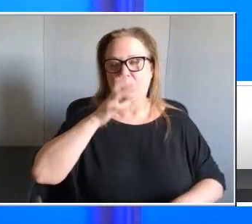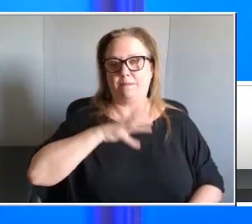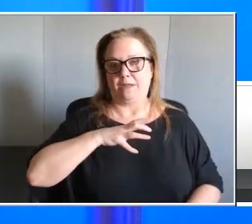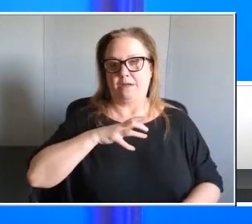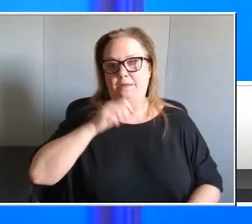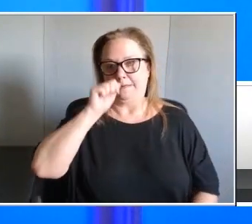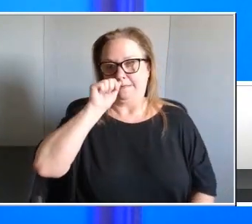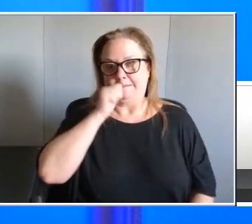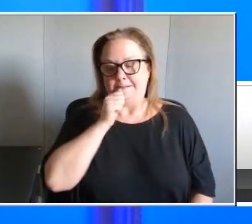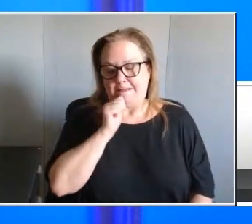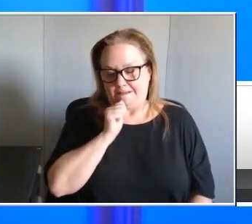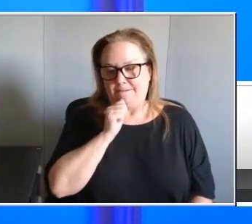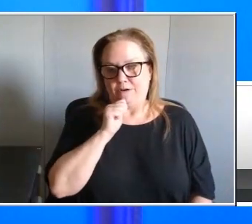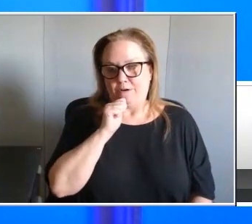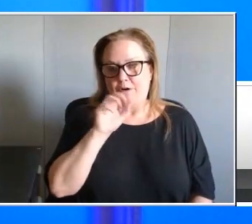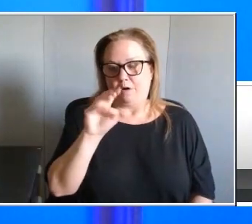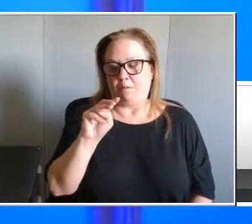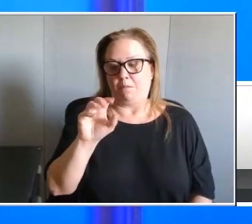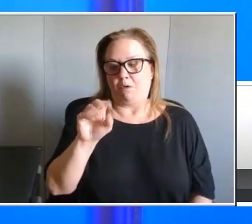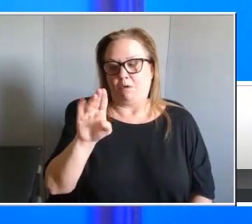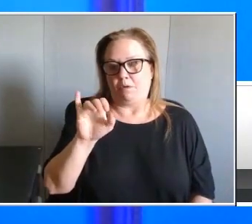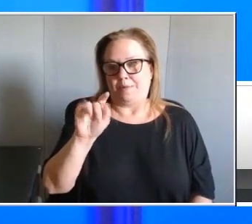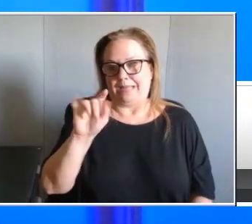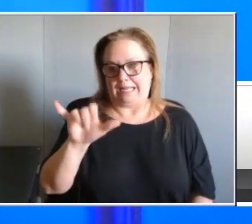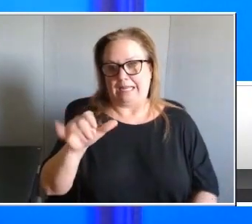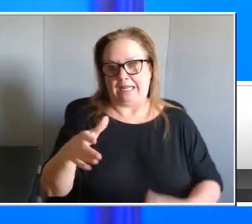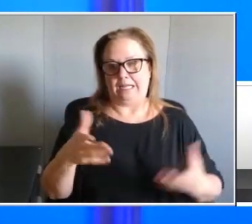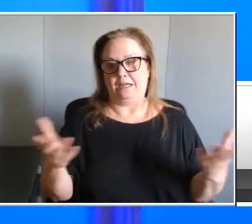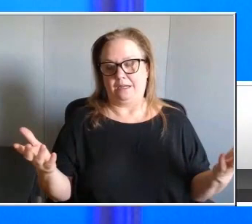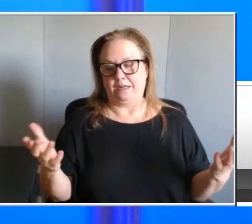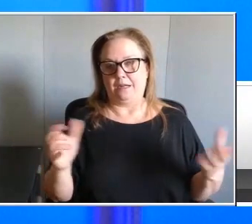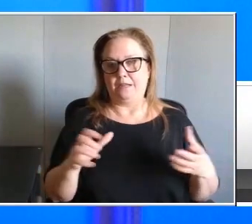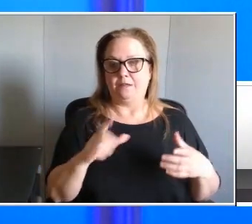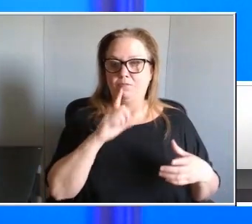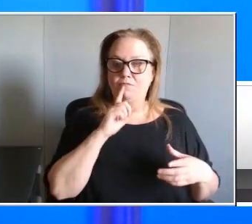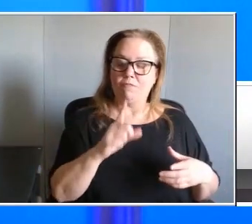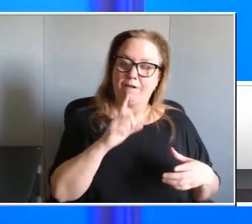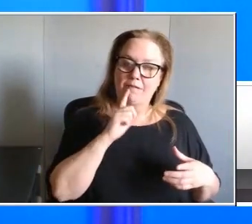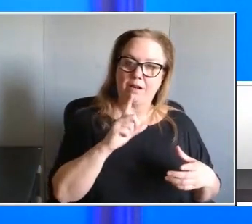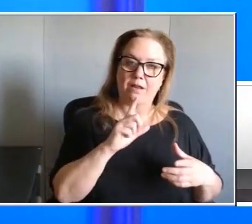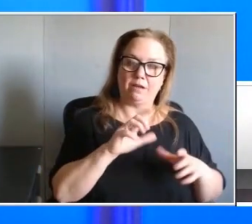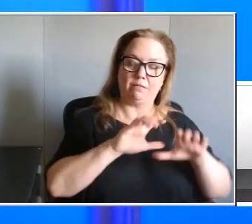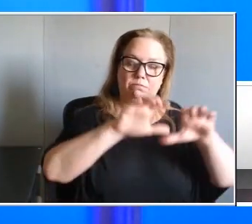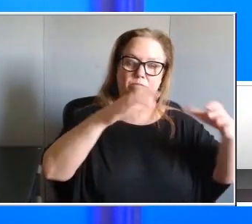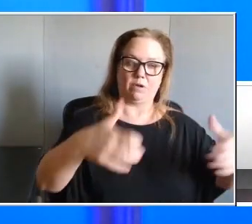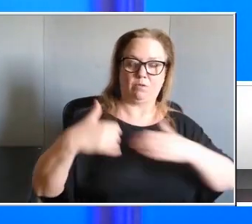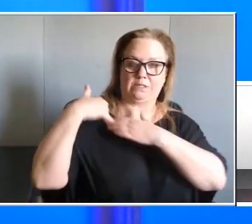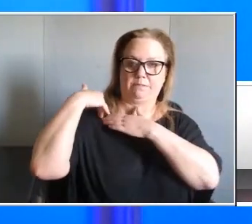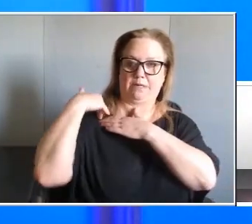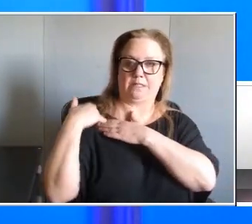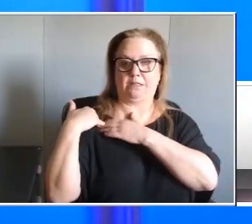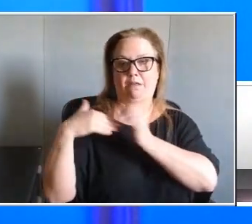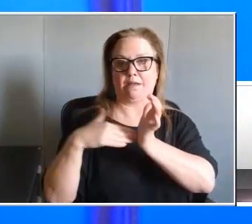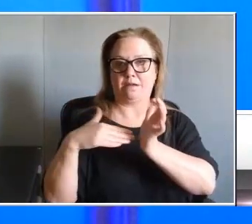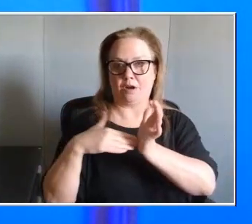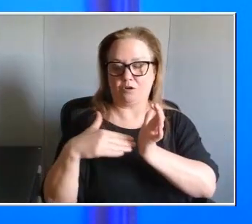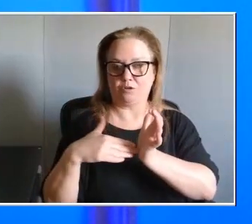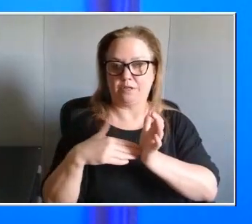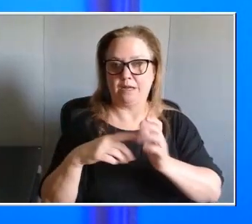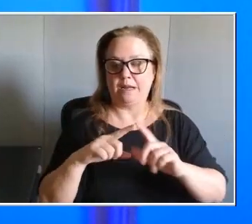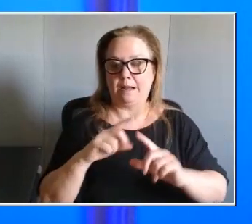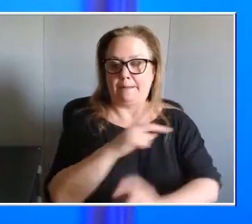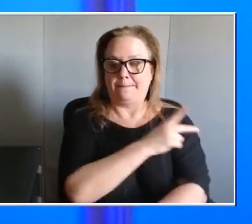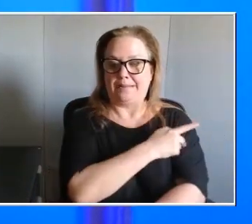that's really sick. That's really being really ill, right? And the reality is that we put a lot of responsibility on the physicians, but patients